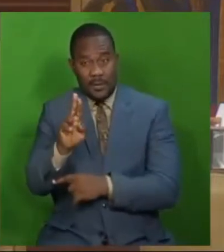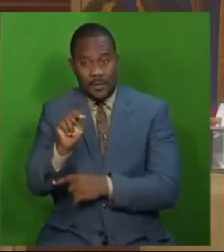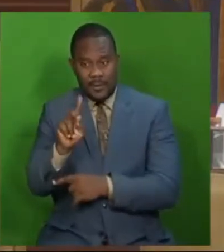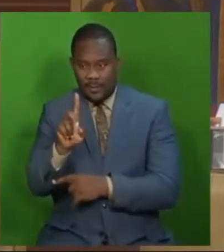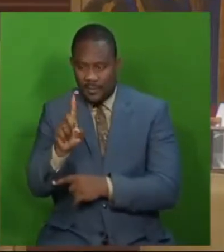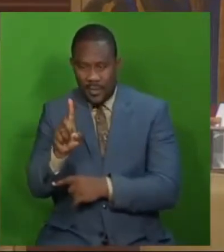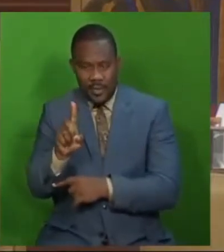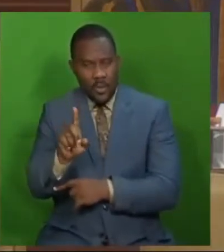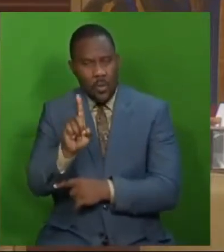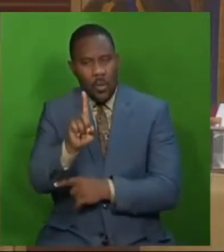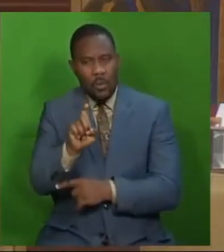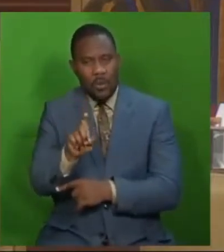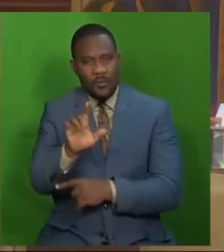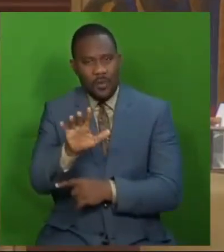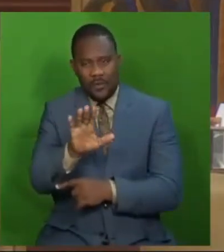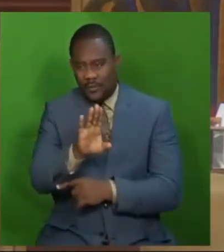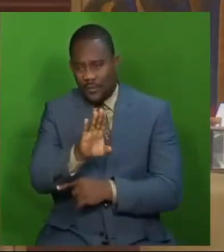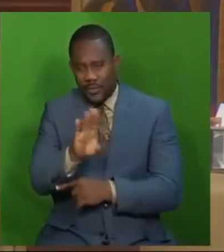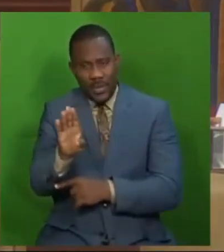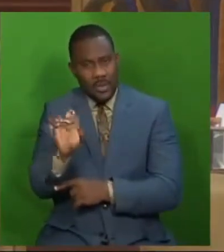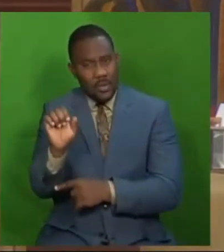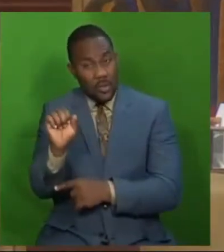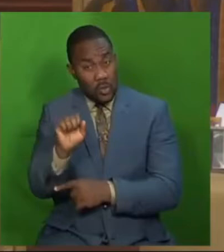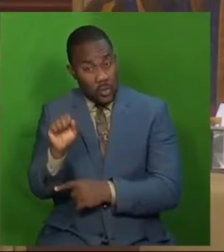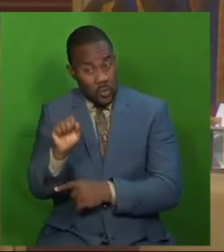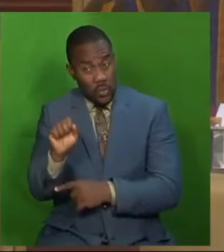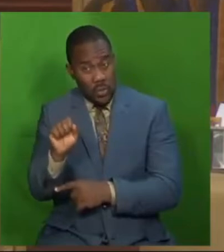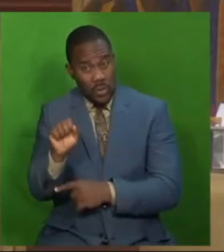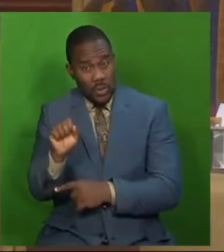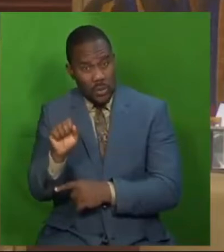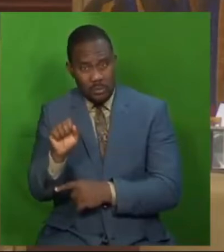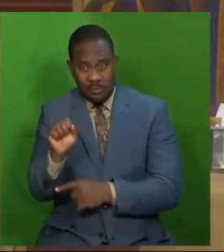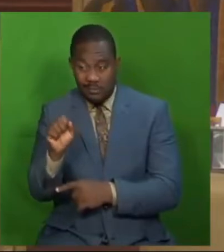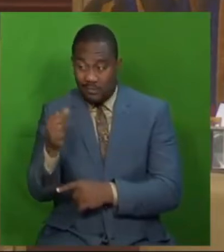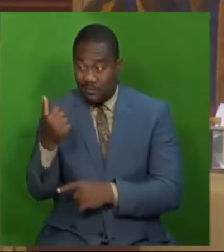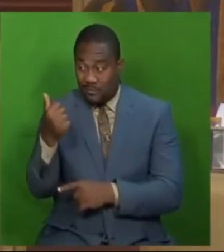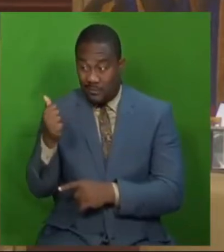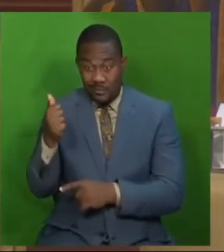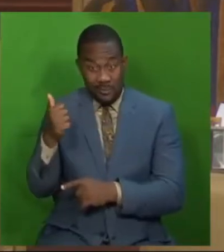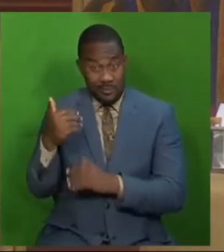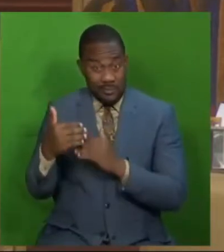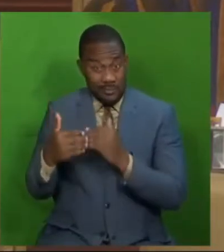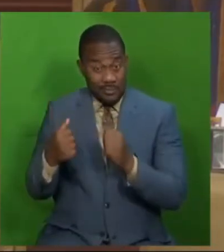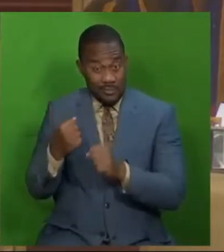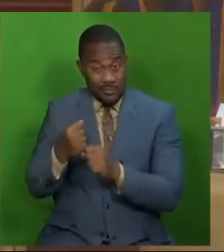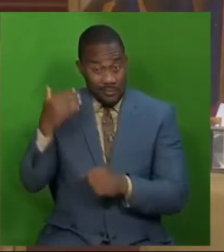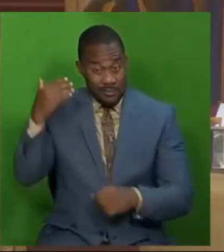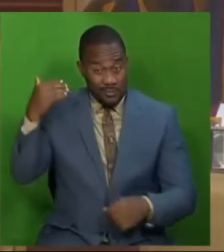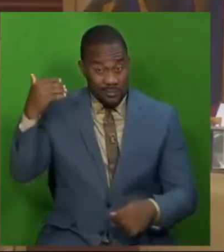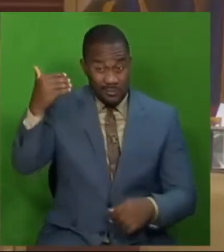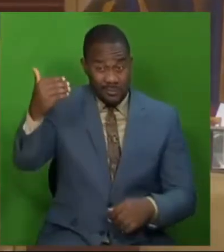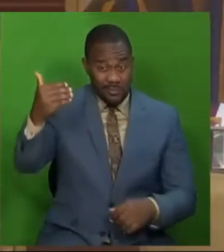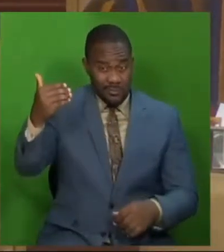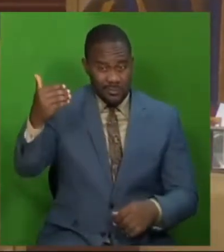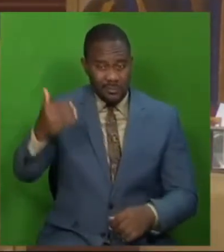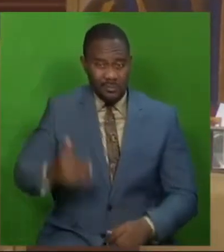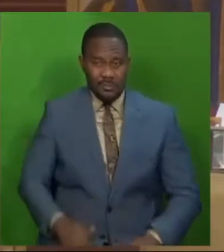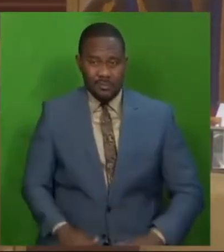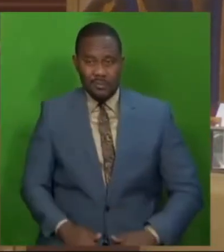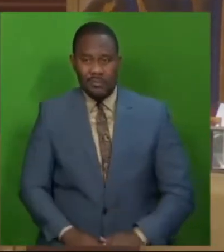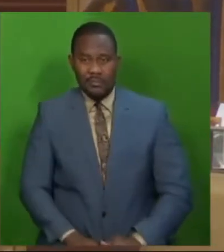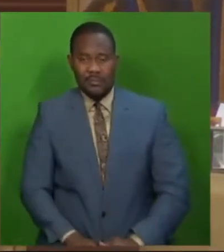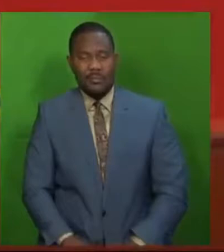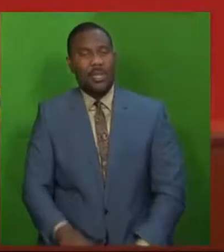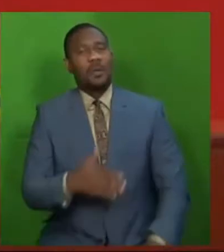$1.5 billion facility. So in the next 10 years, even though Ghanaians will be paying taxes... Honorable member, just hold